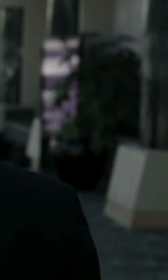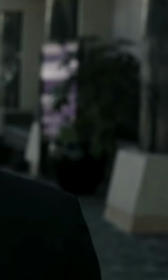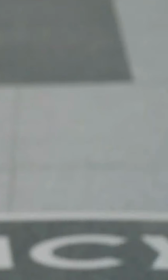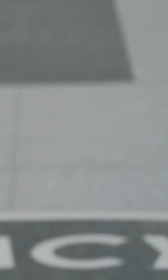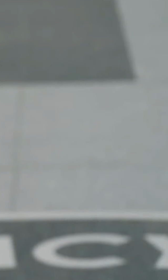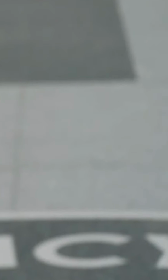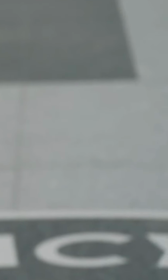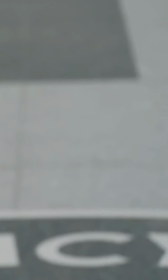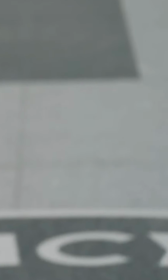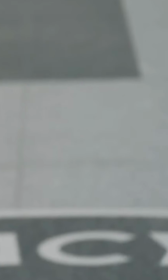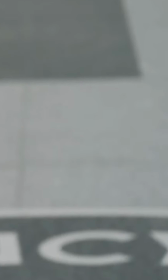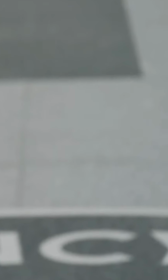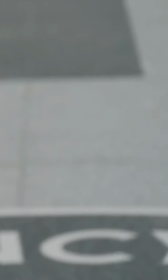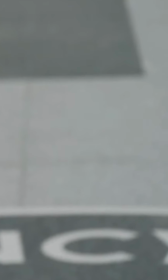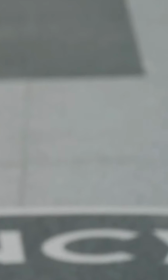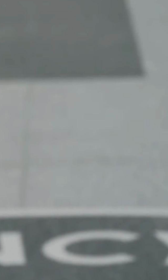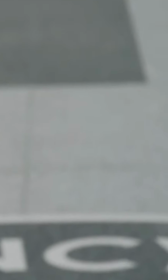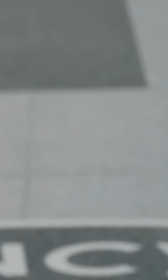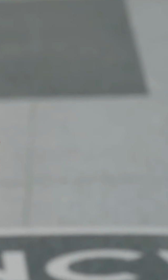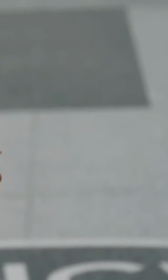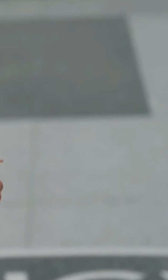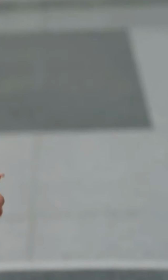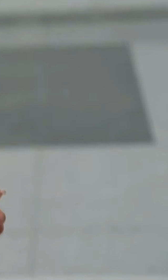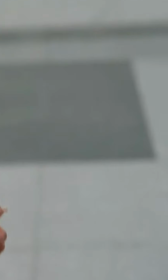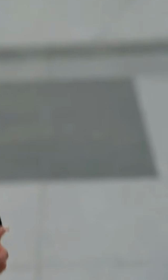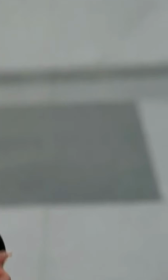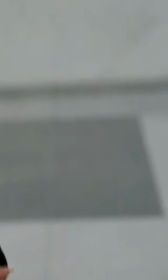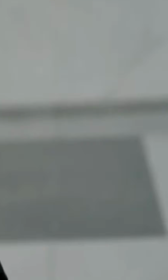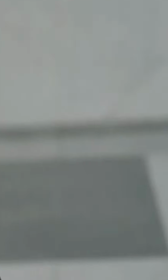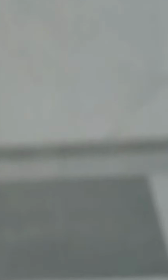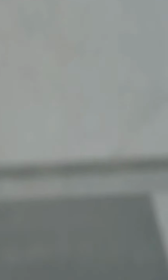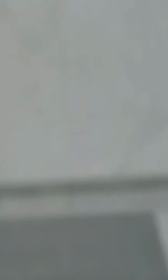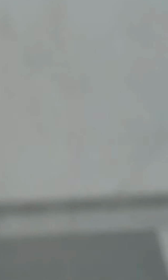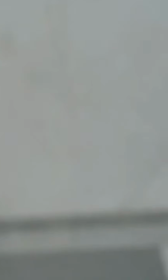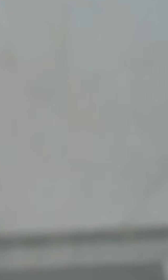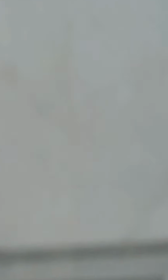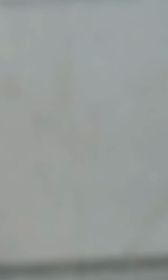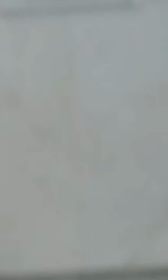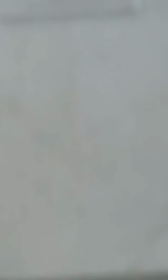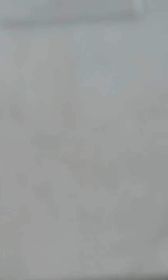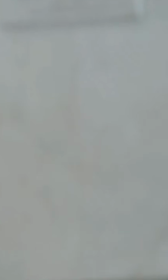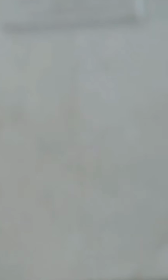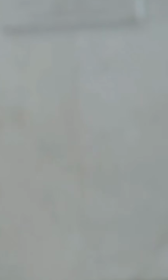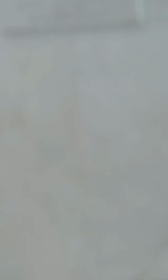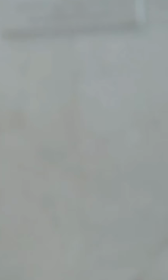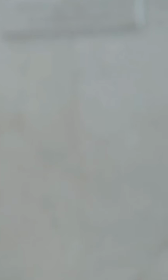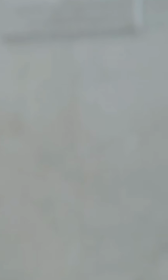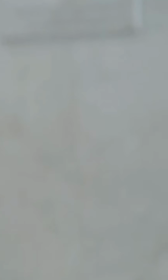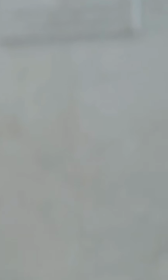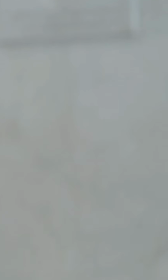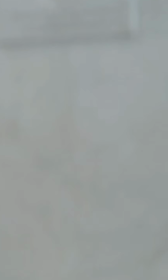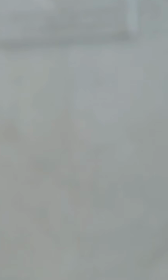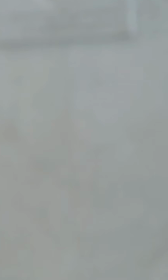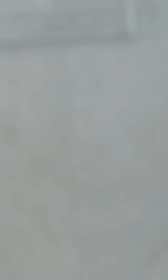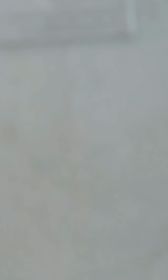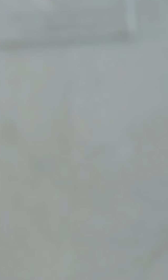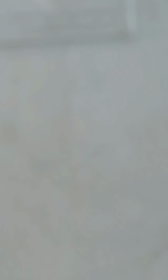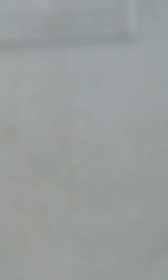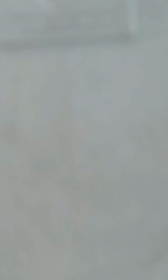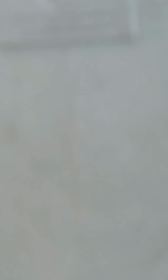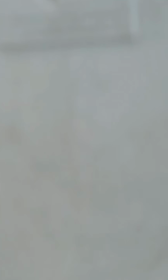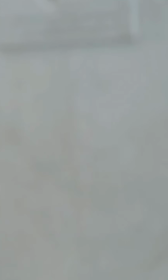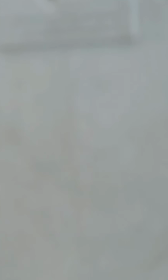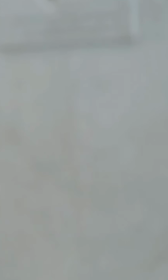at all." At 17, I had no idea what life would bring, but Zora's sentiment articulated so beautifully how I felt as a daughter